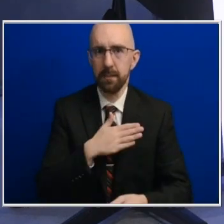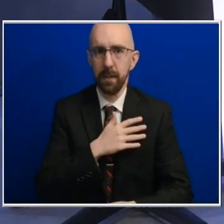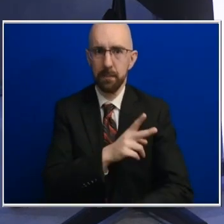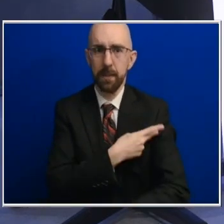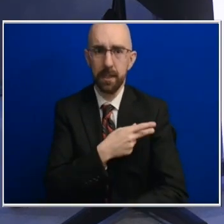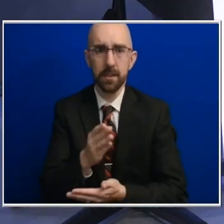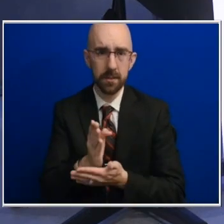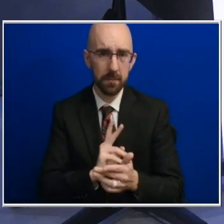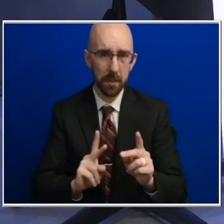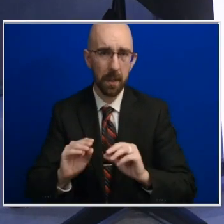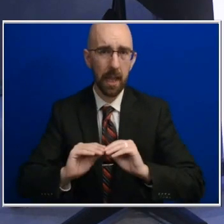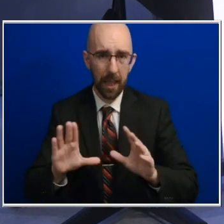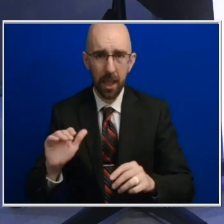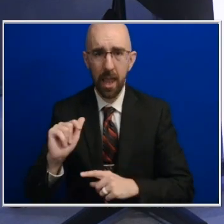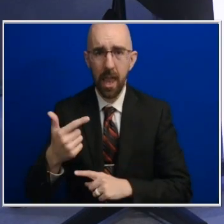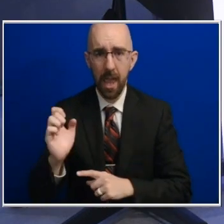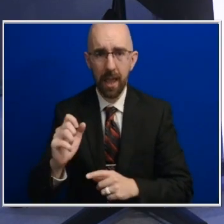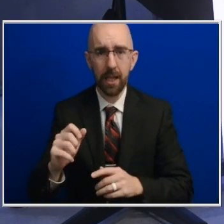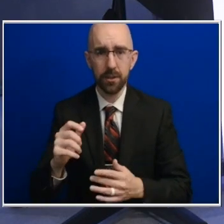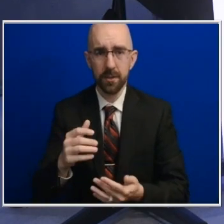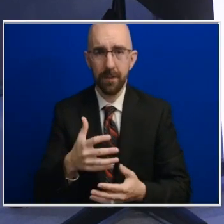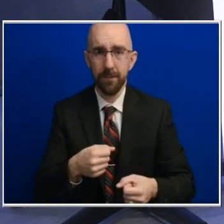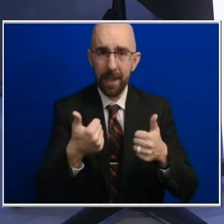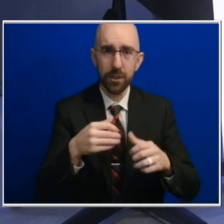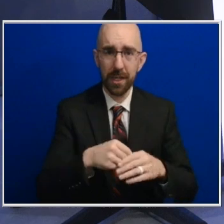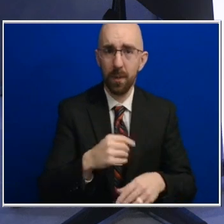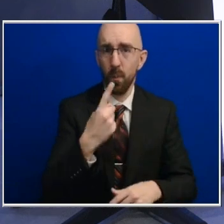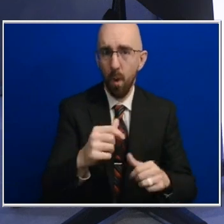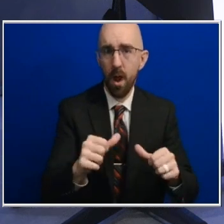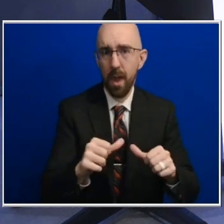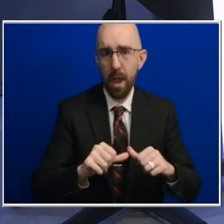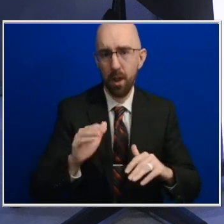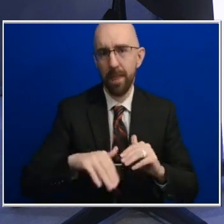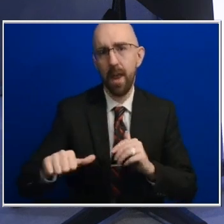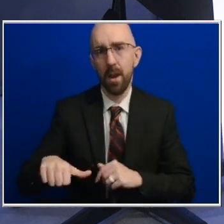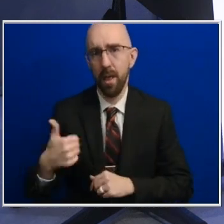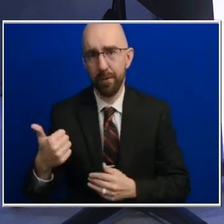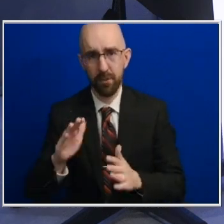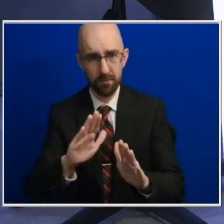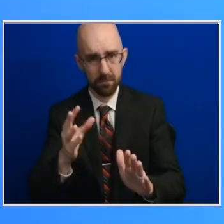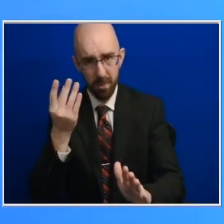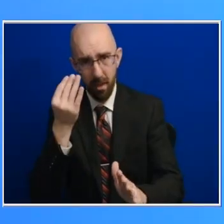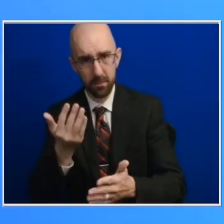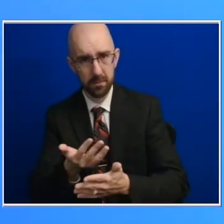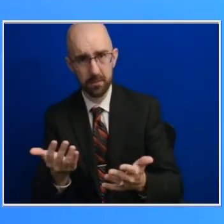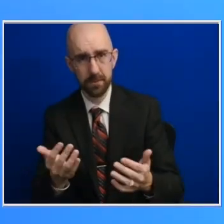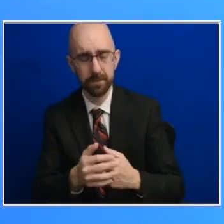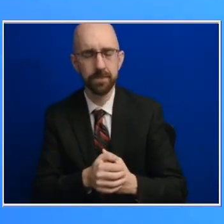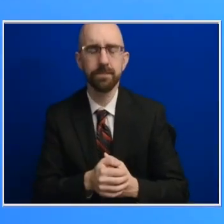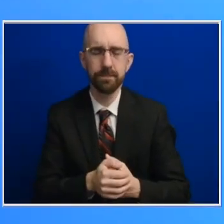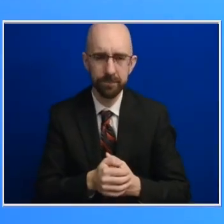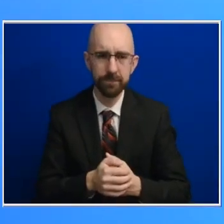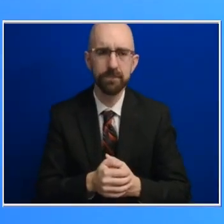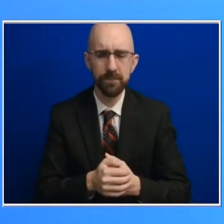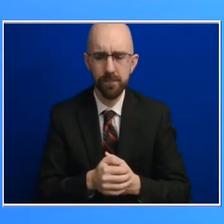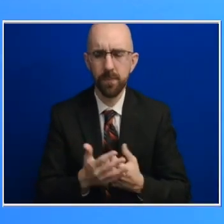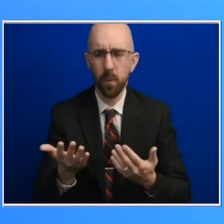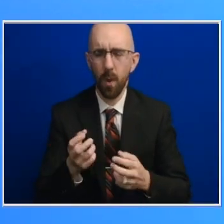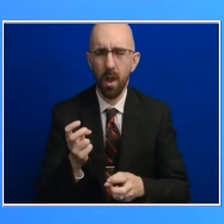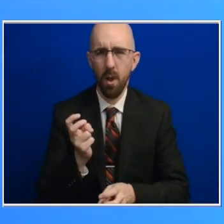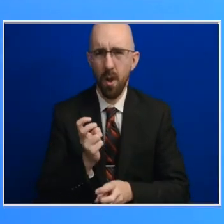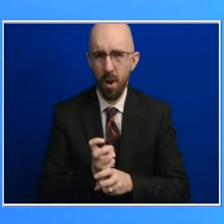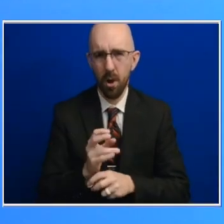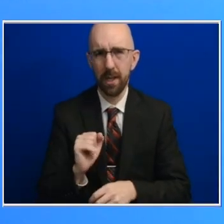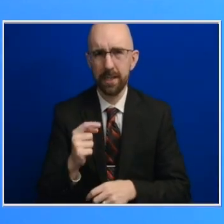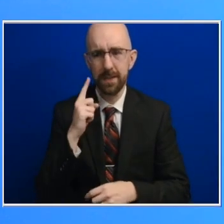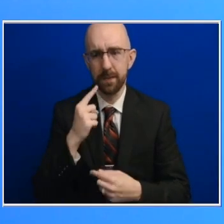have aged faster in one area or another. Thoughts? I mean, I see it. What is hard is, for me